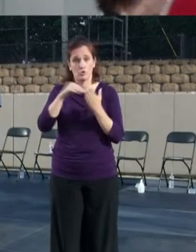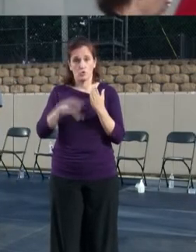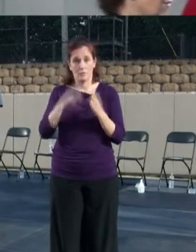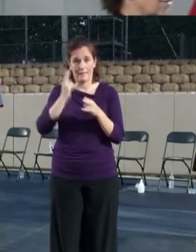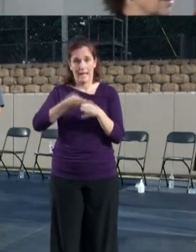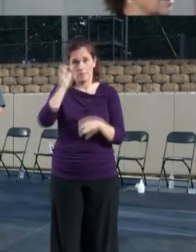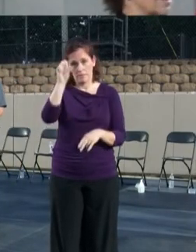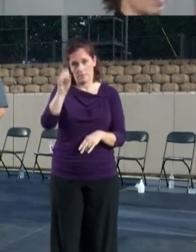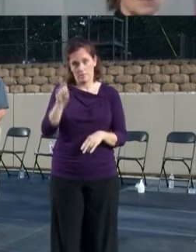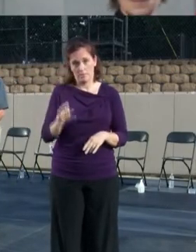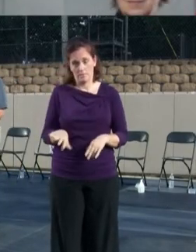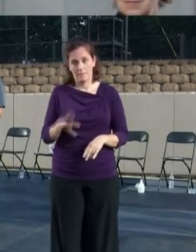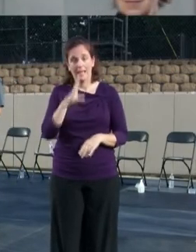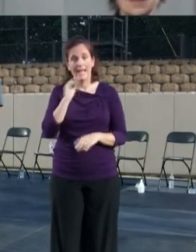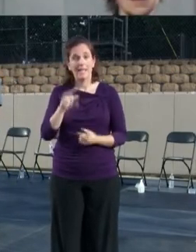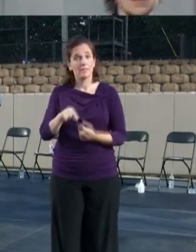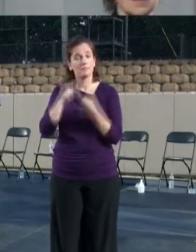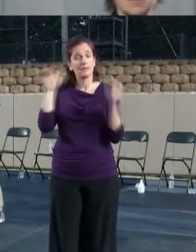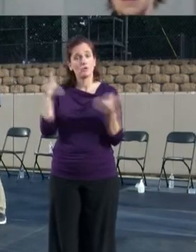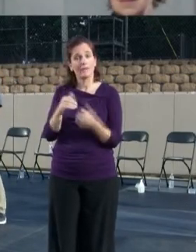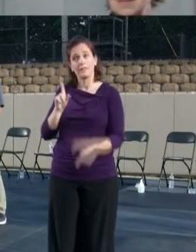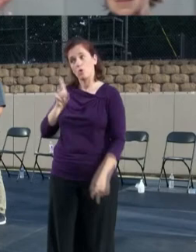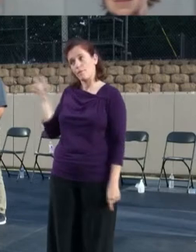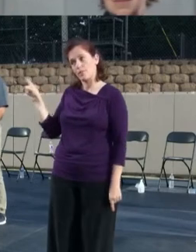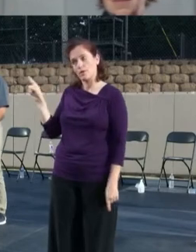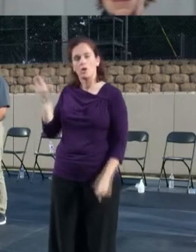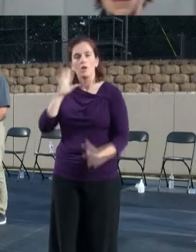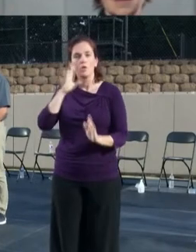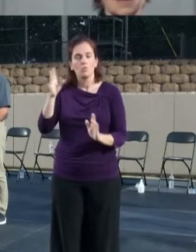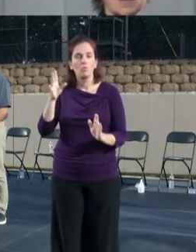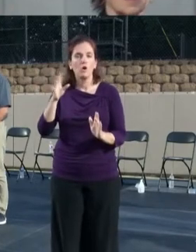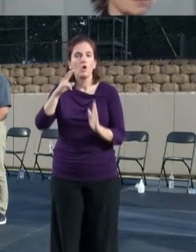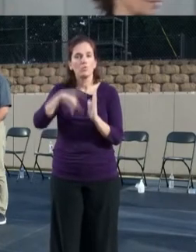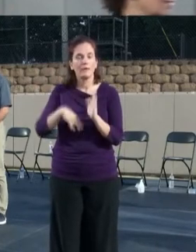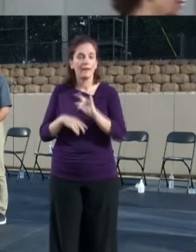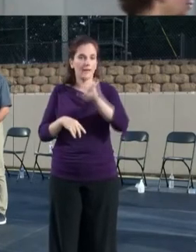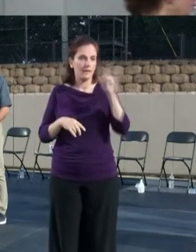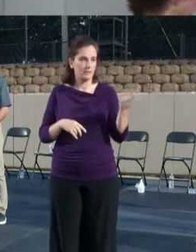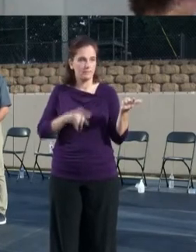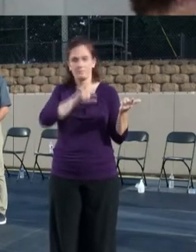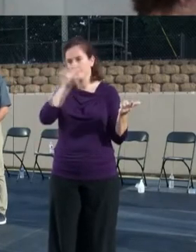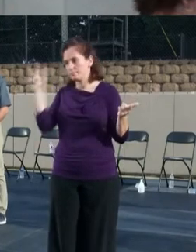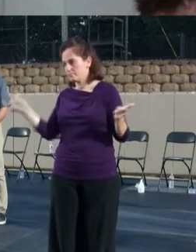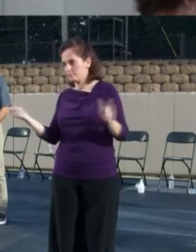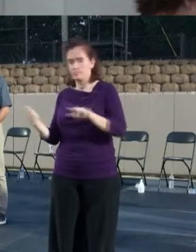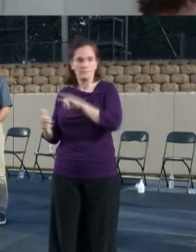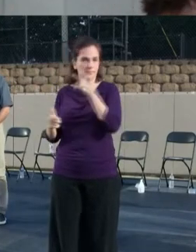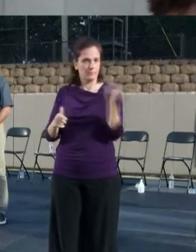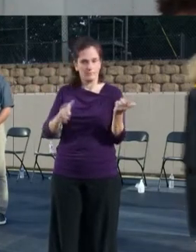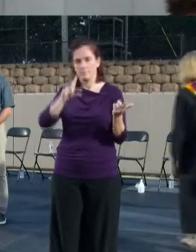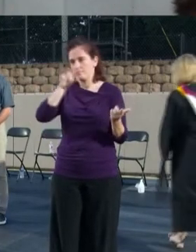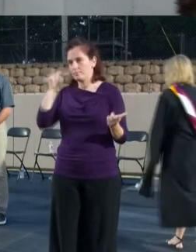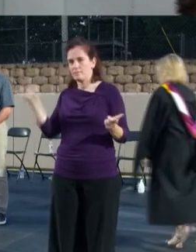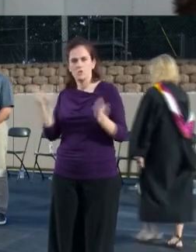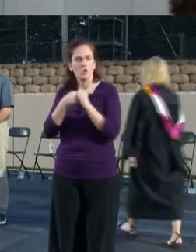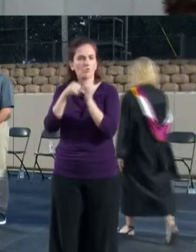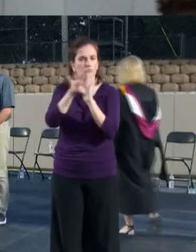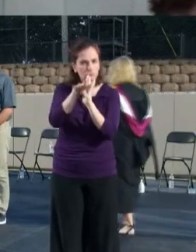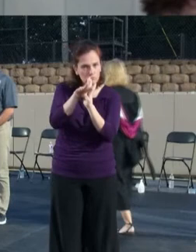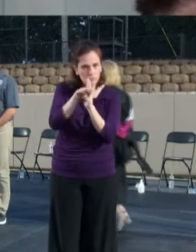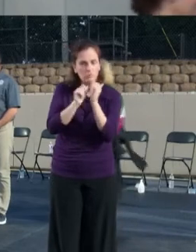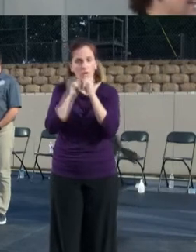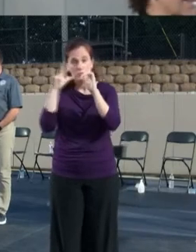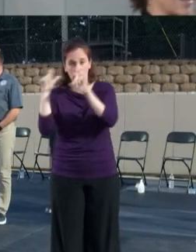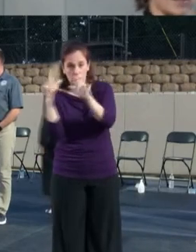our special guest on this side, we will read from side to side. So keep those cameras rolling, keep those pictures